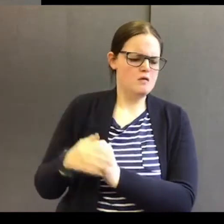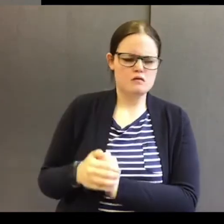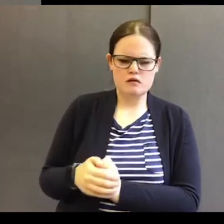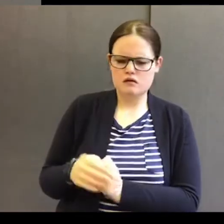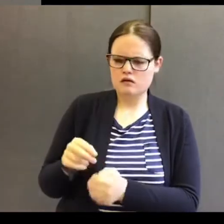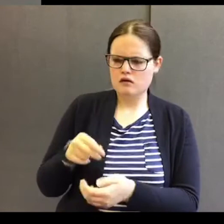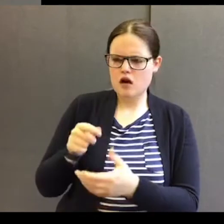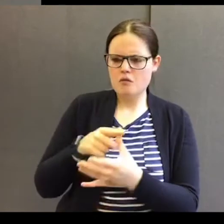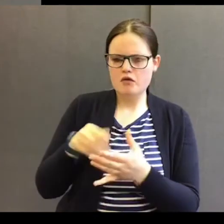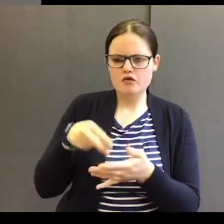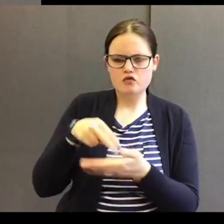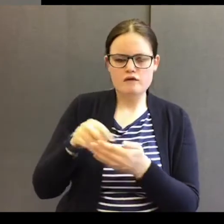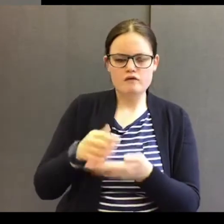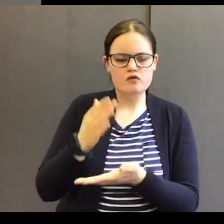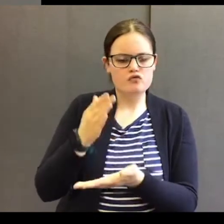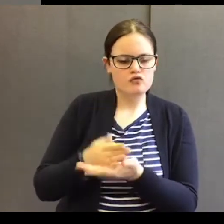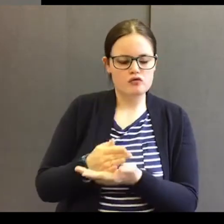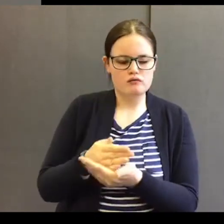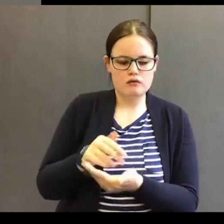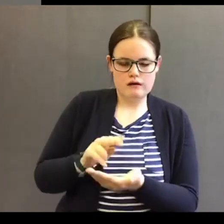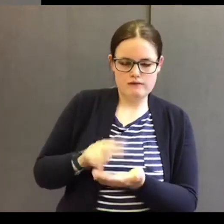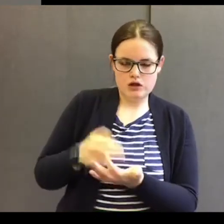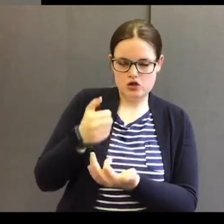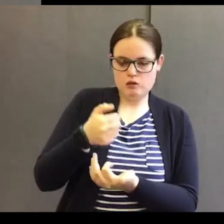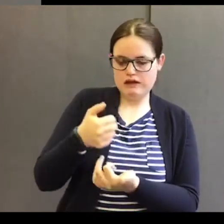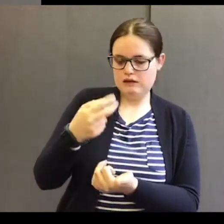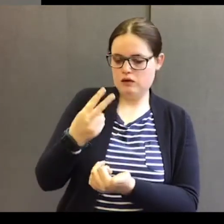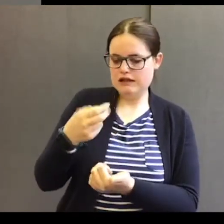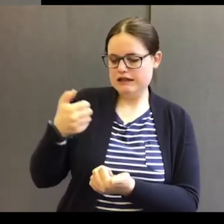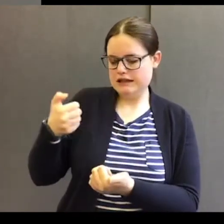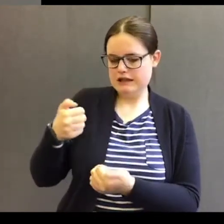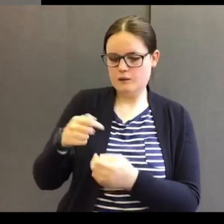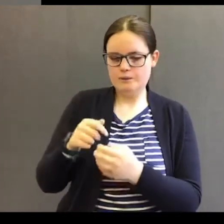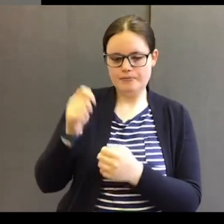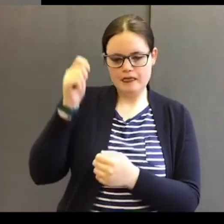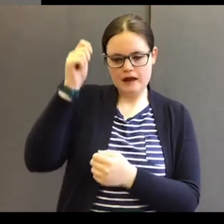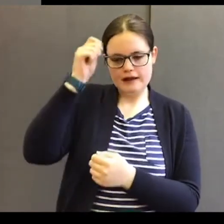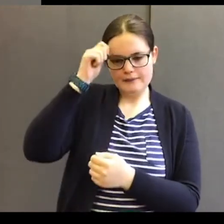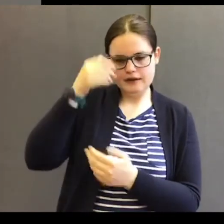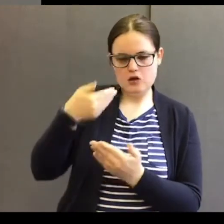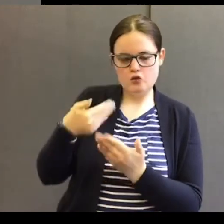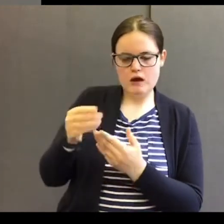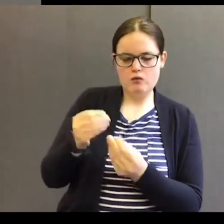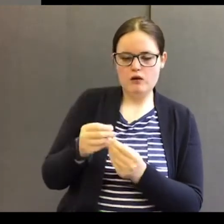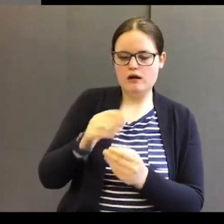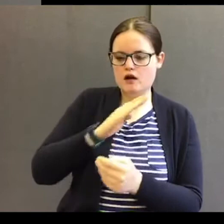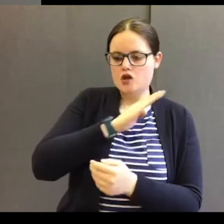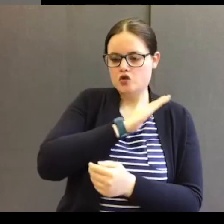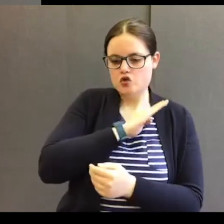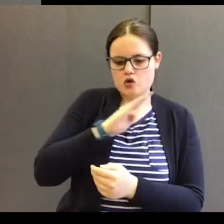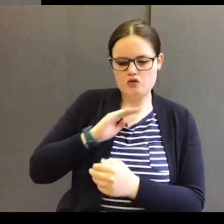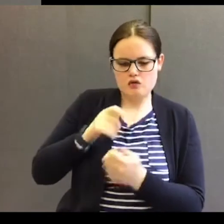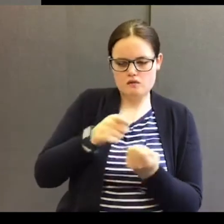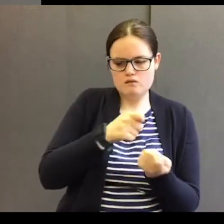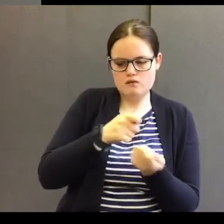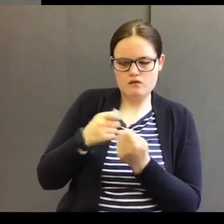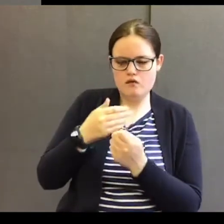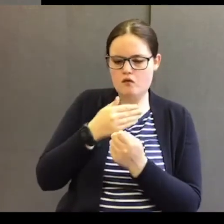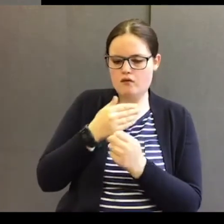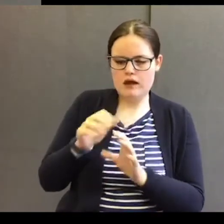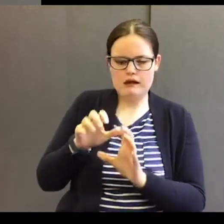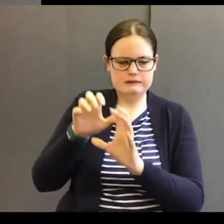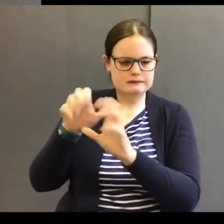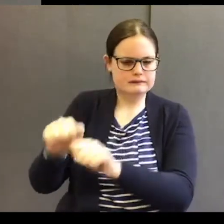want to hear. They stood for truth. Verse 26, then went the captain with the officers